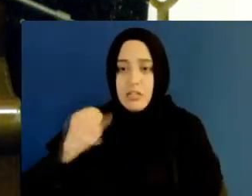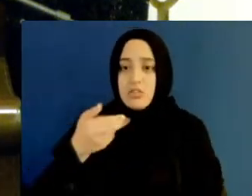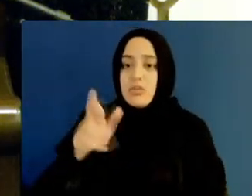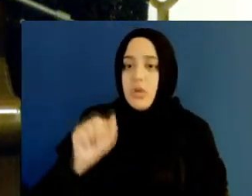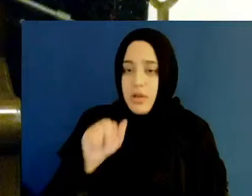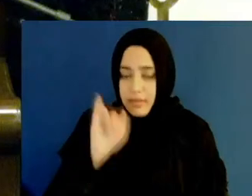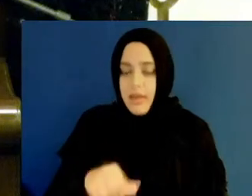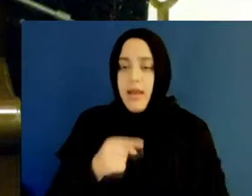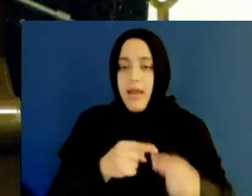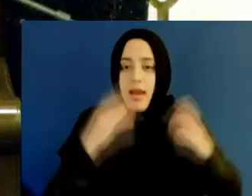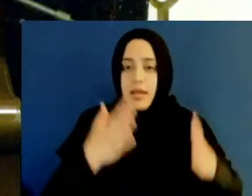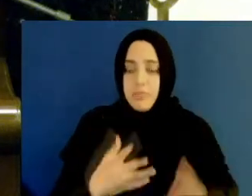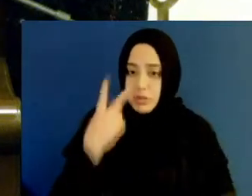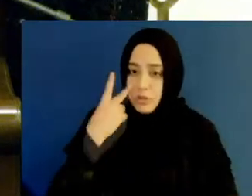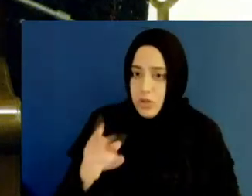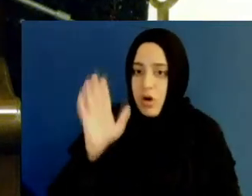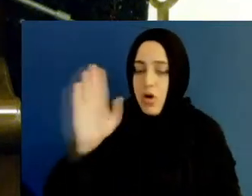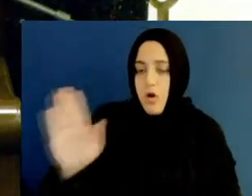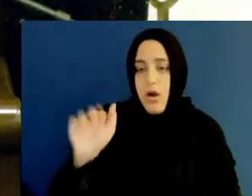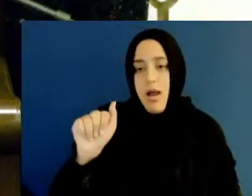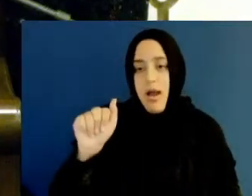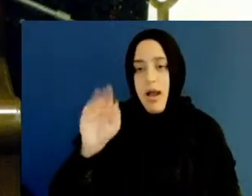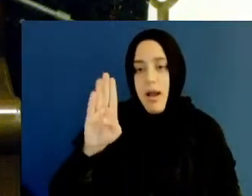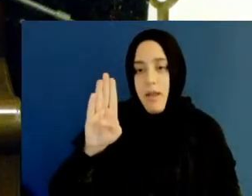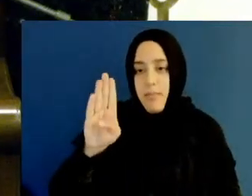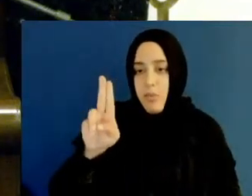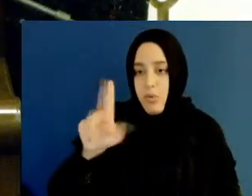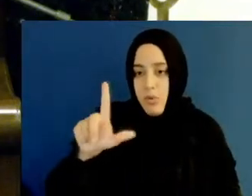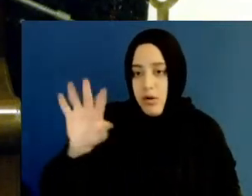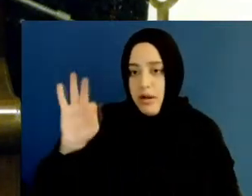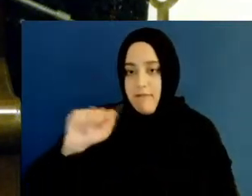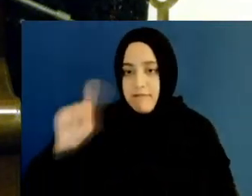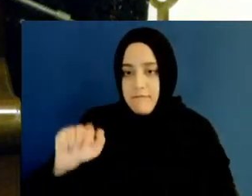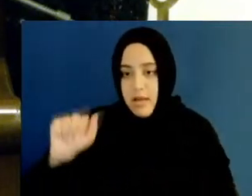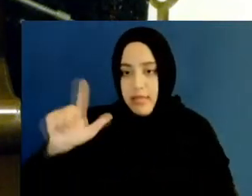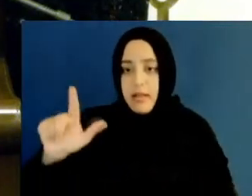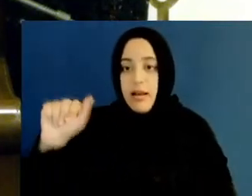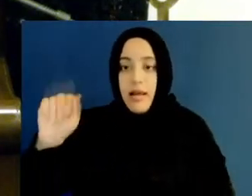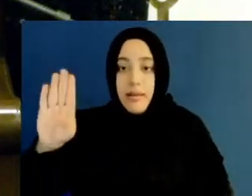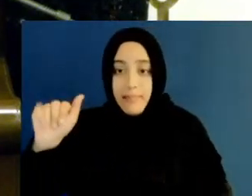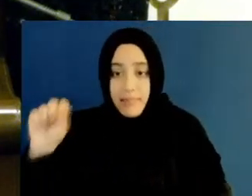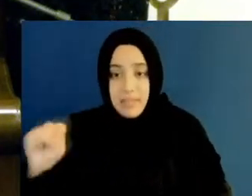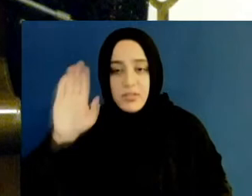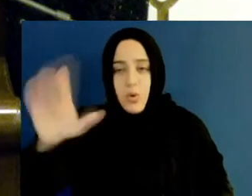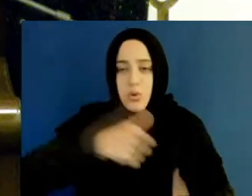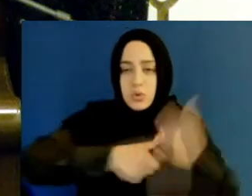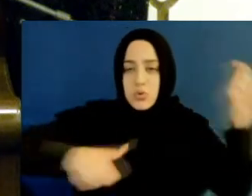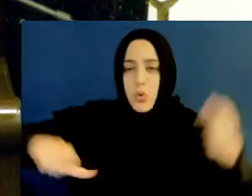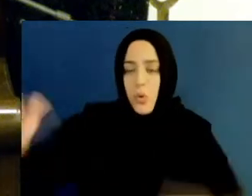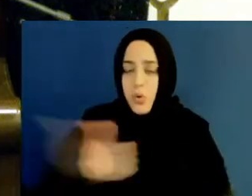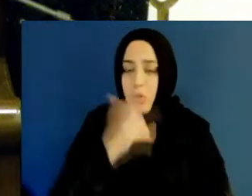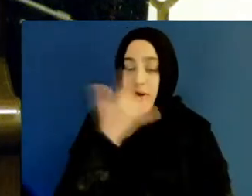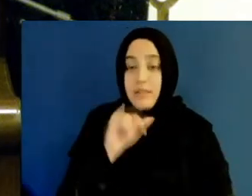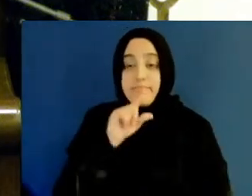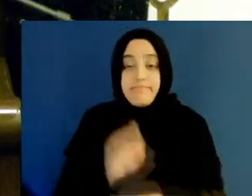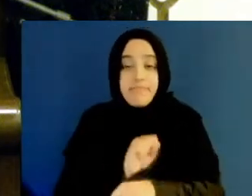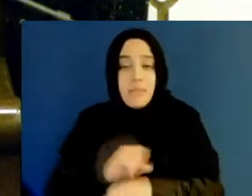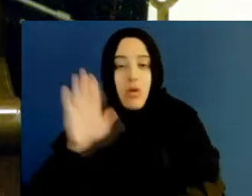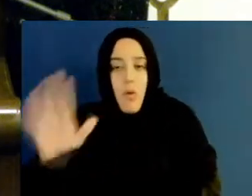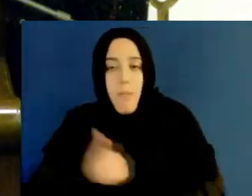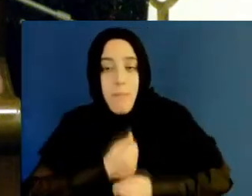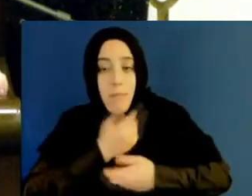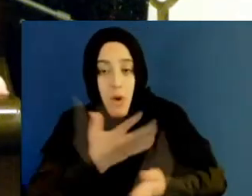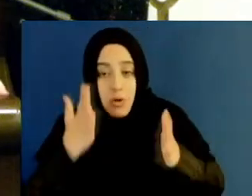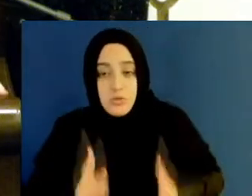look like. Even the poetry that he recites at that time, Allahu Akbar, gives you goosebumps.